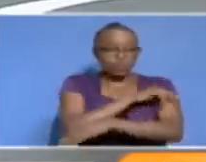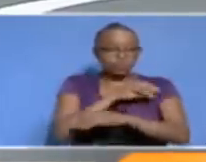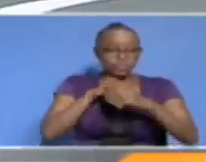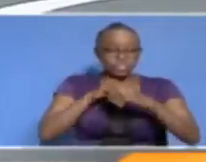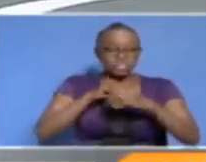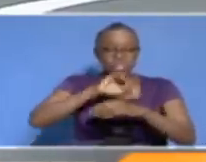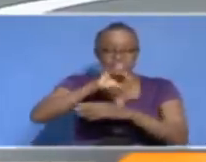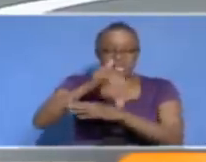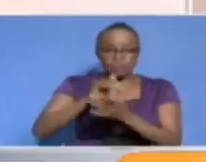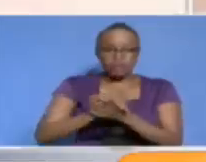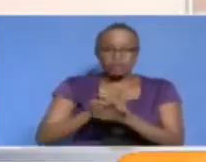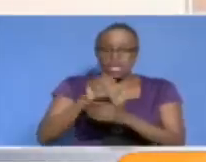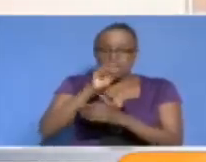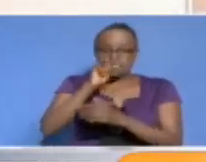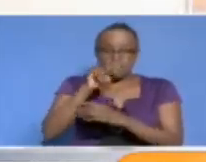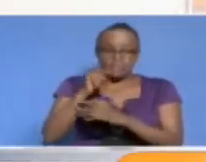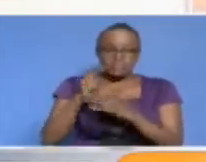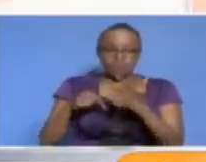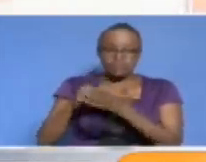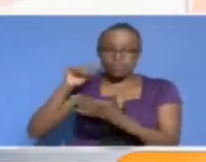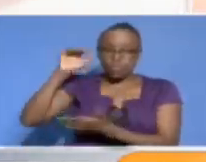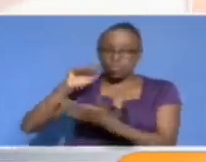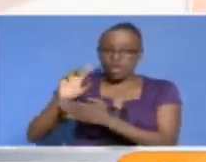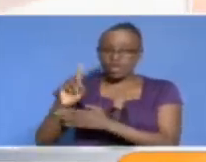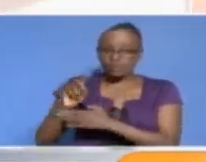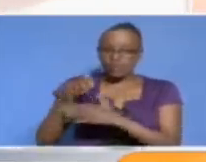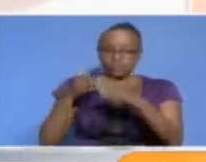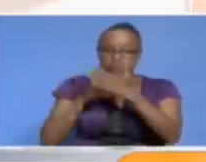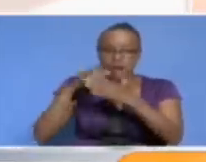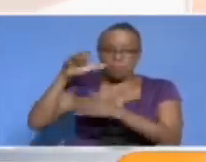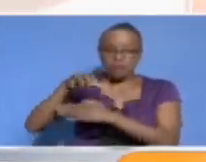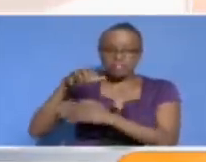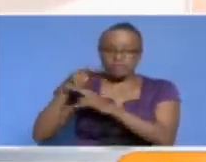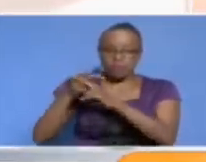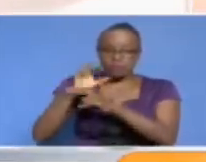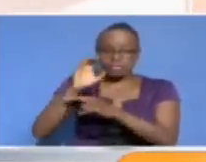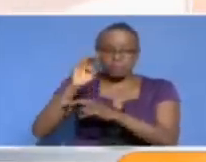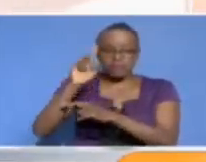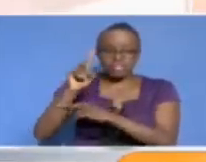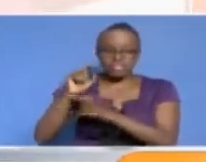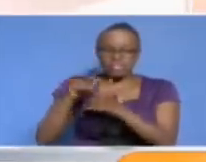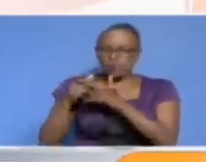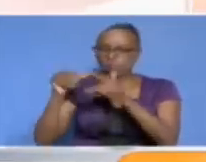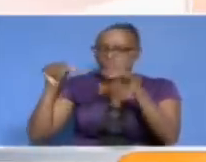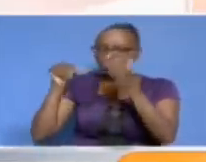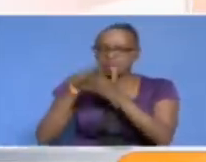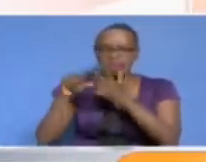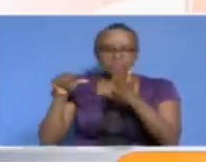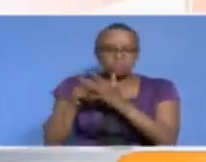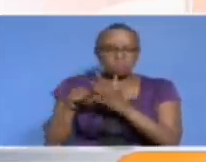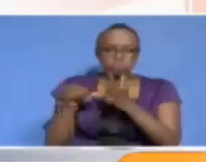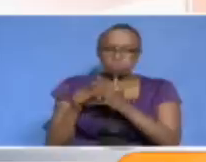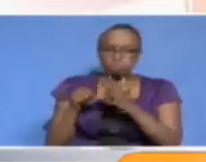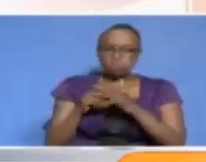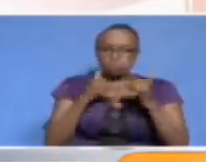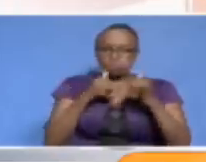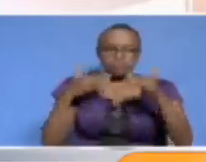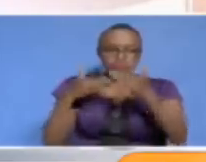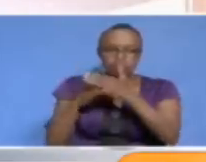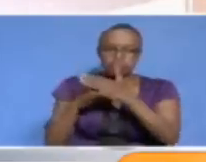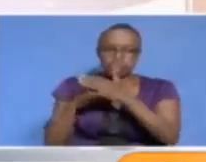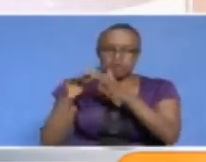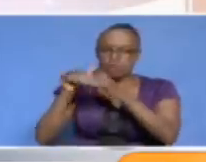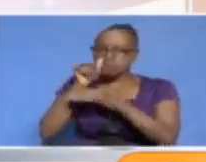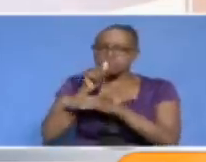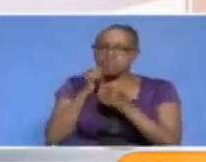city. These are SMSs now. To decongest Nairobi, you banned matatus from CBD. It was chaotic. Try banning